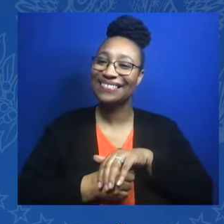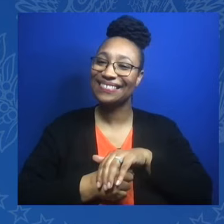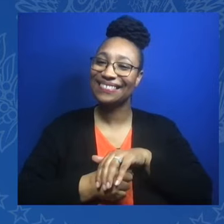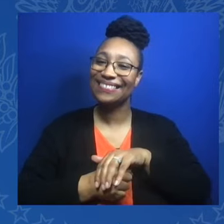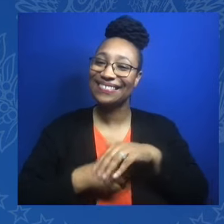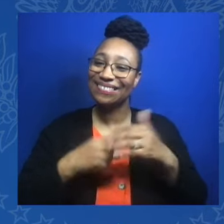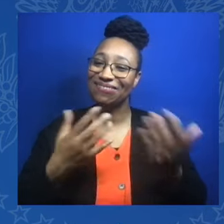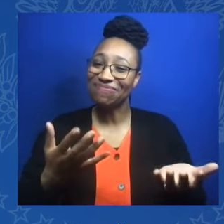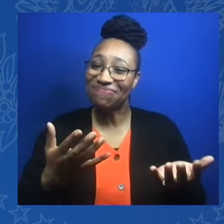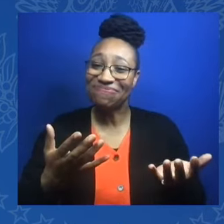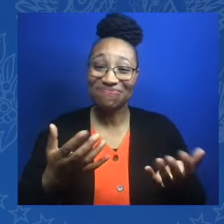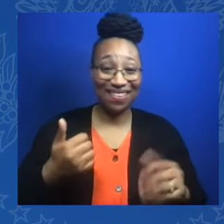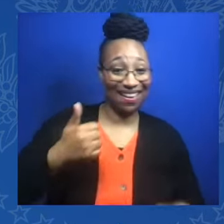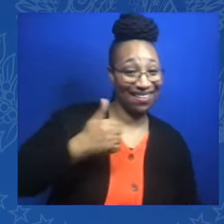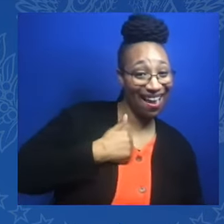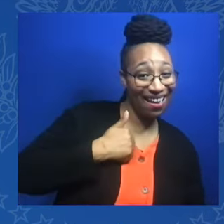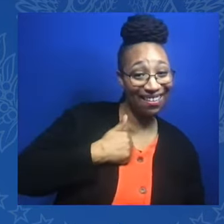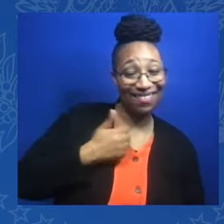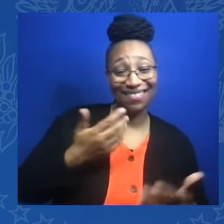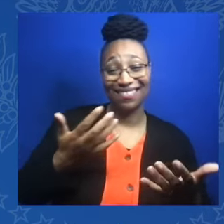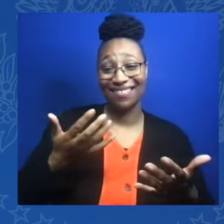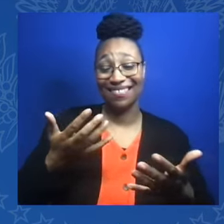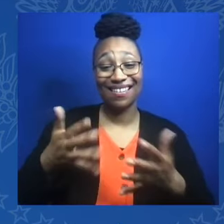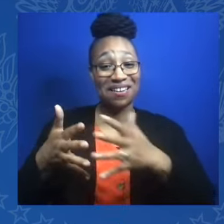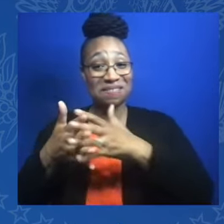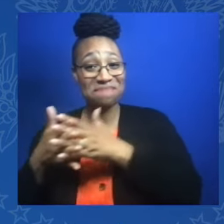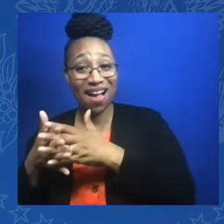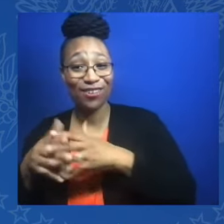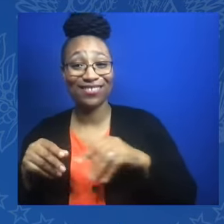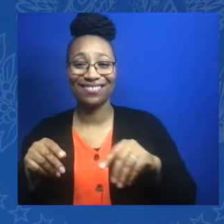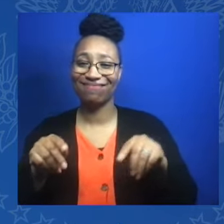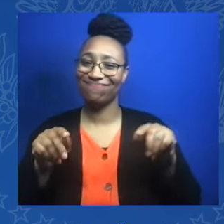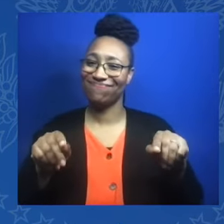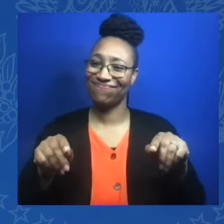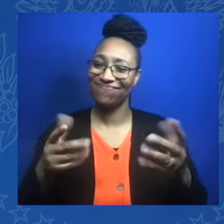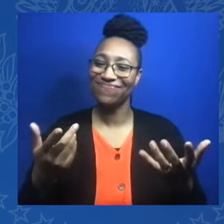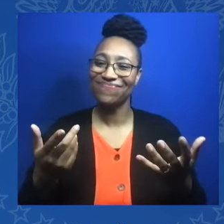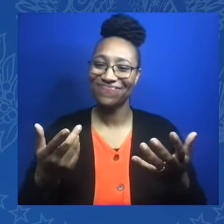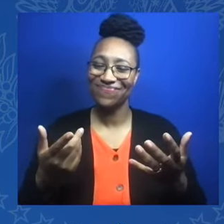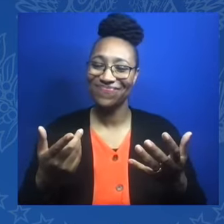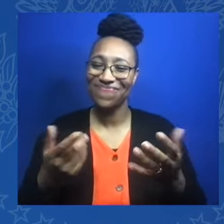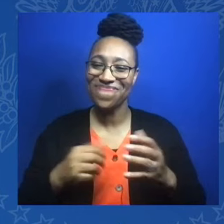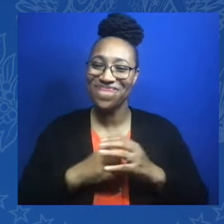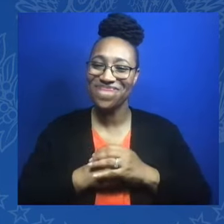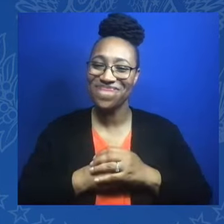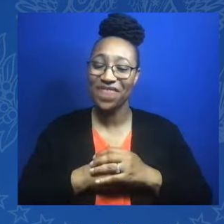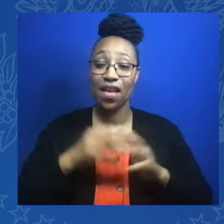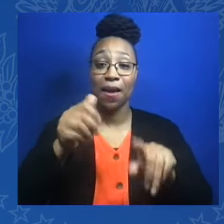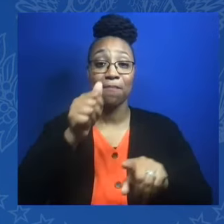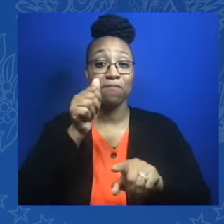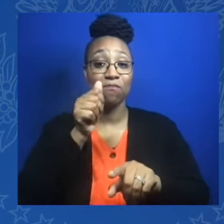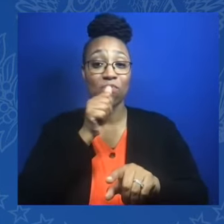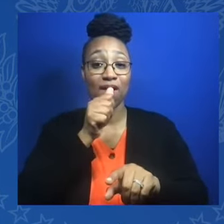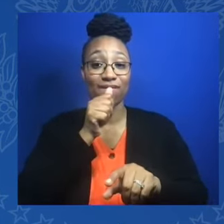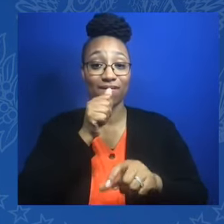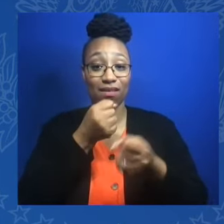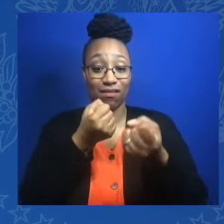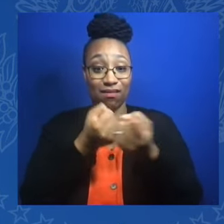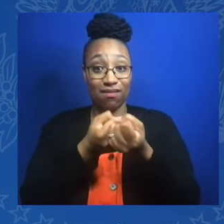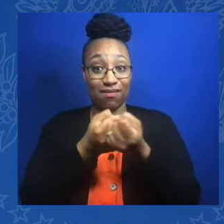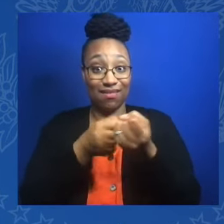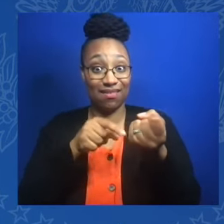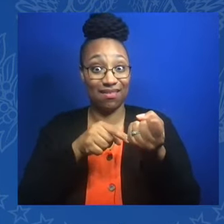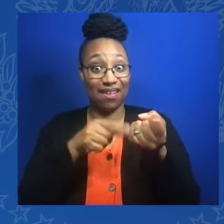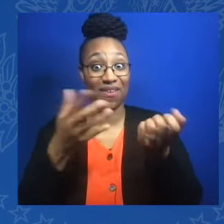for refugees. We call it Welcome Corps, which draws on Canadians' decades of leadership in refugee